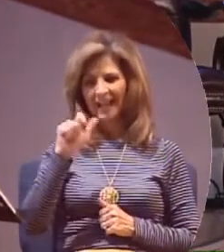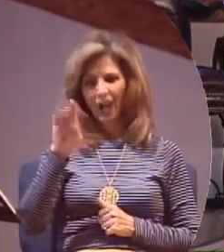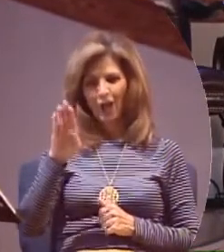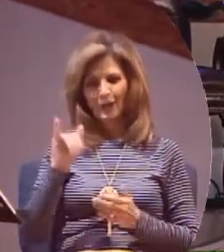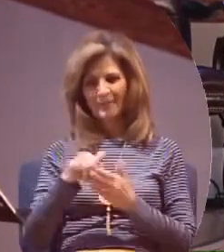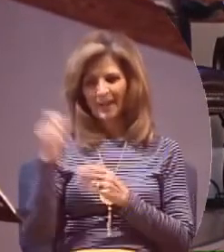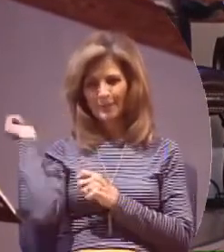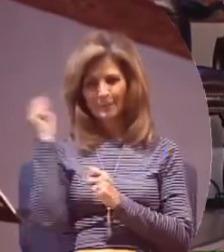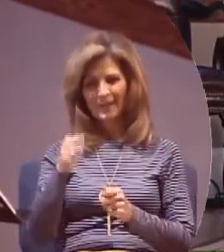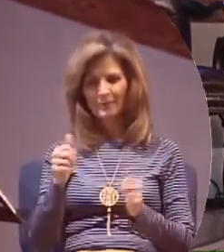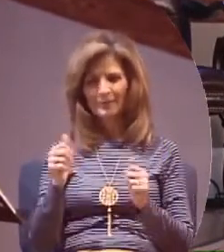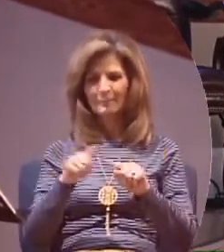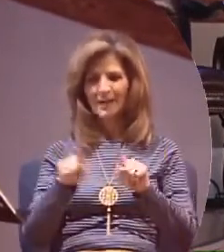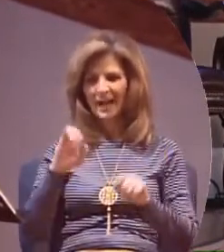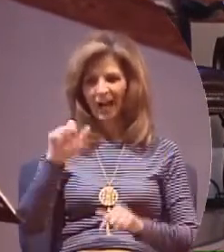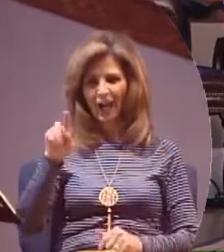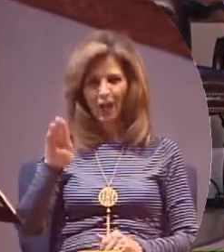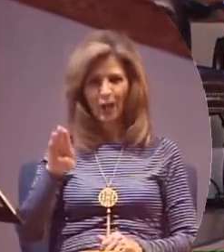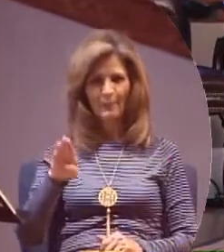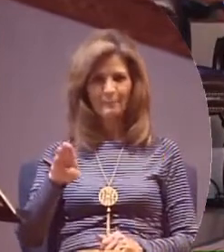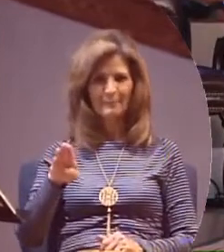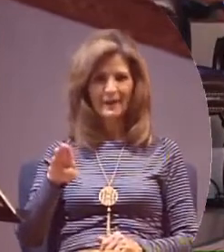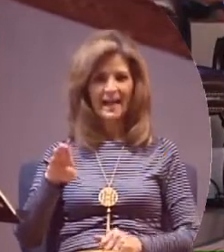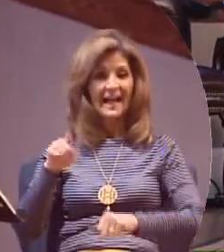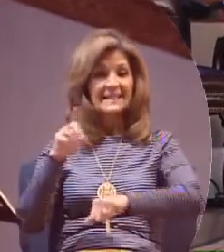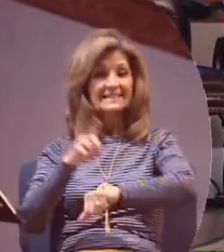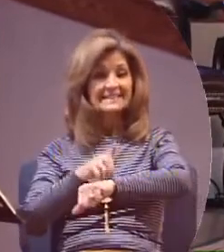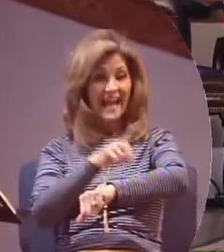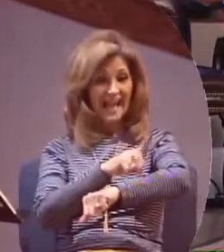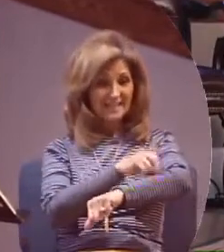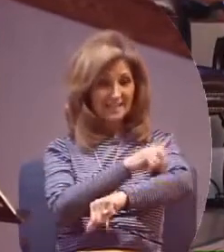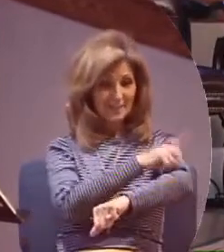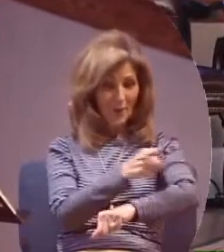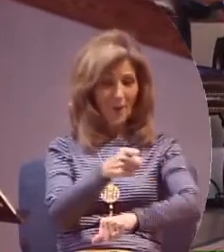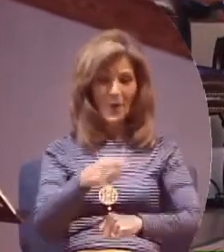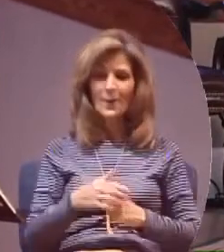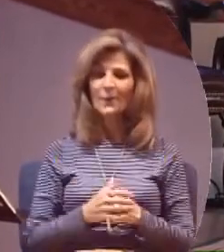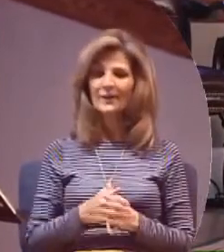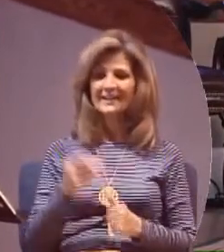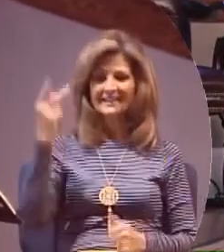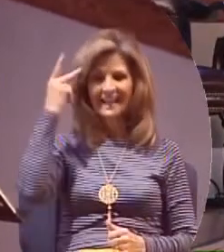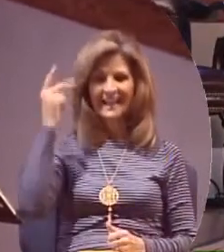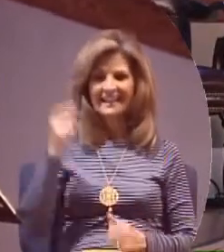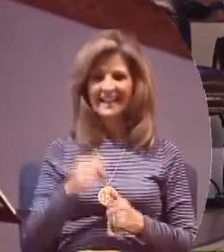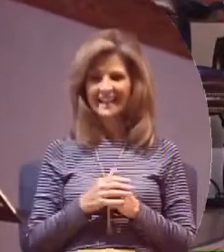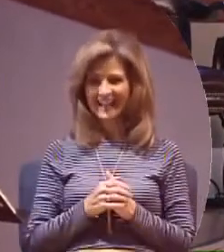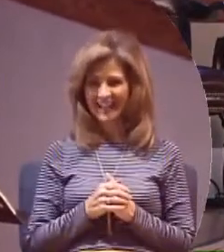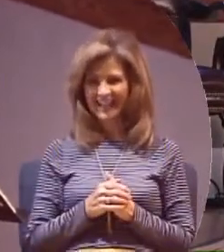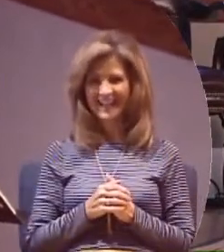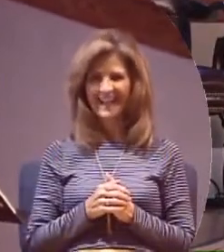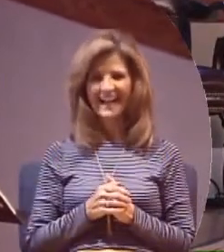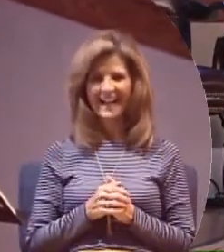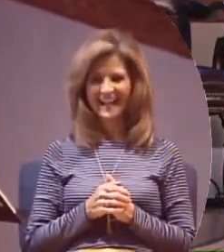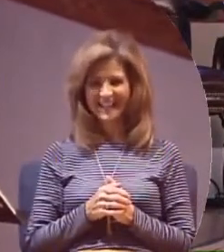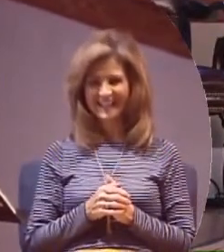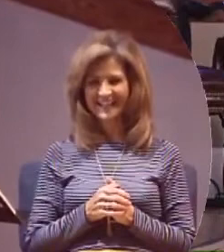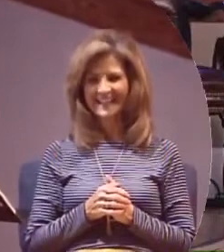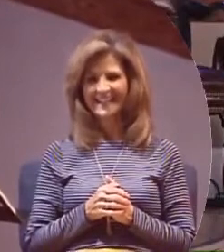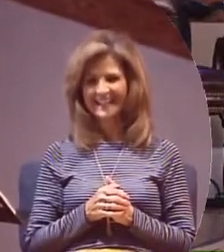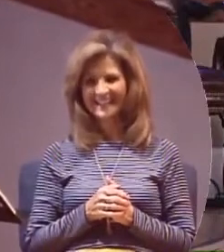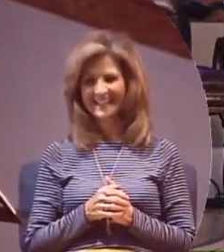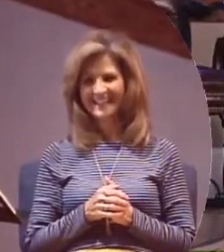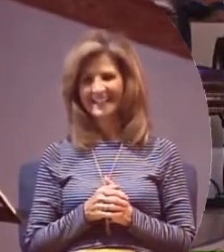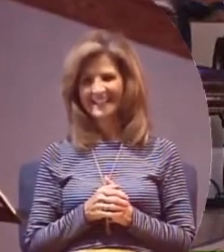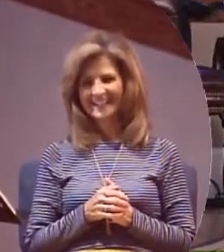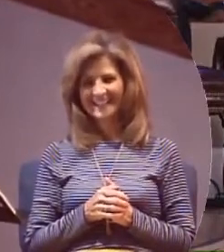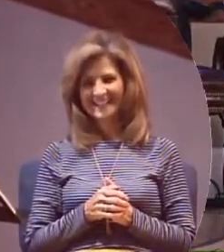Can I tell you something, bless your heart? You let us get together in the club as God's people. You let the church get together and man